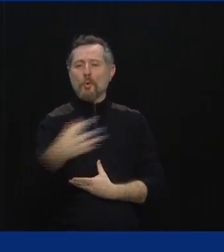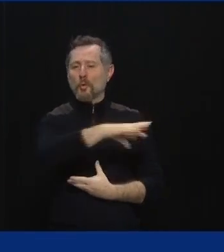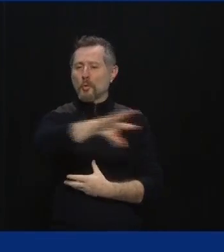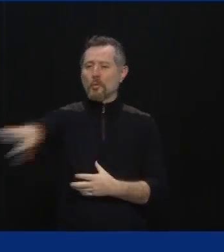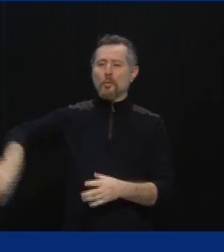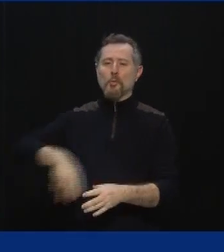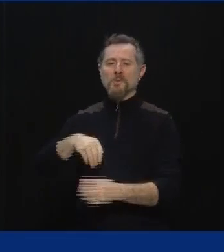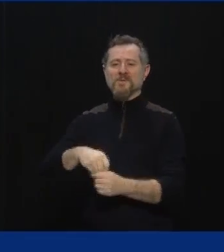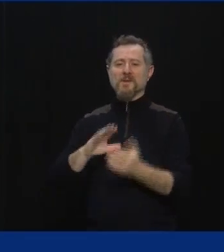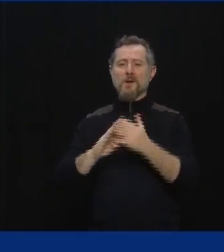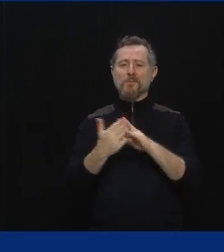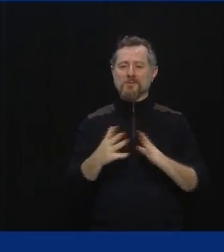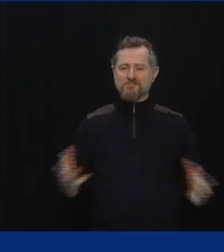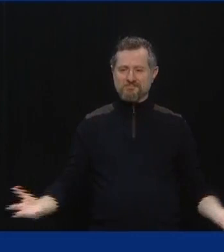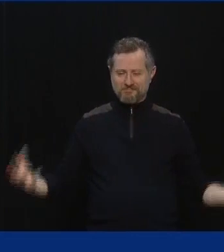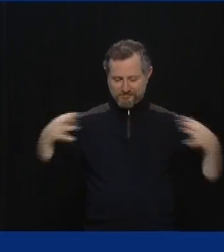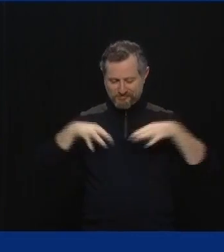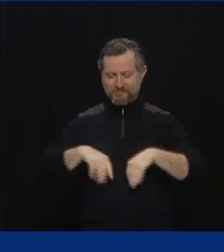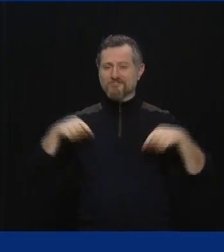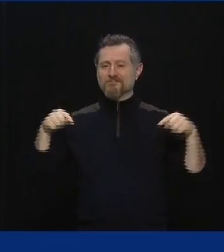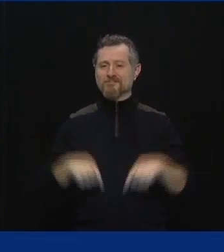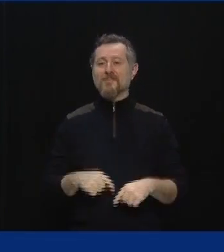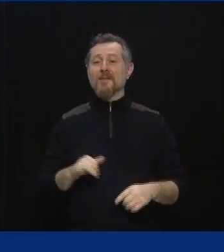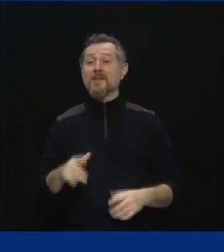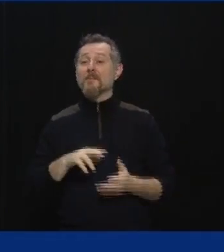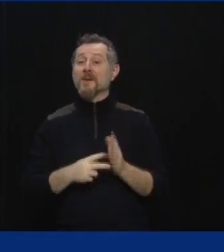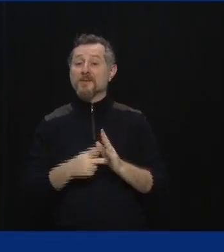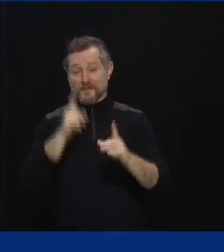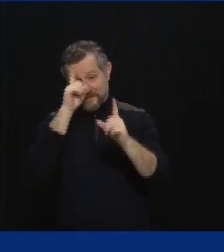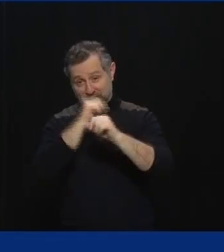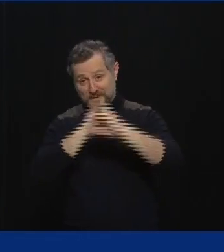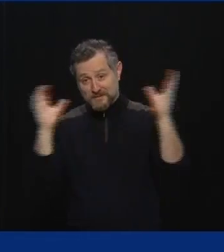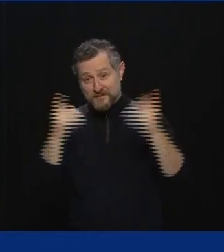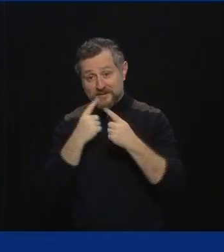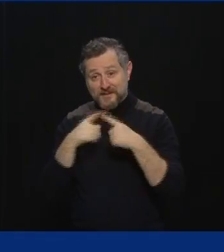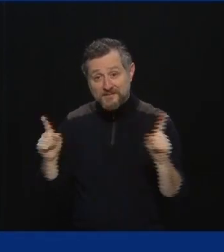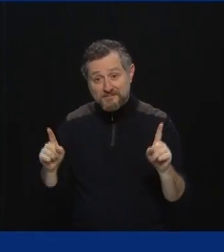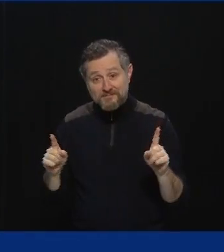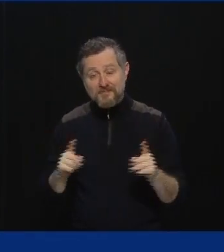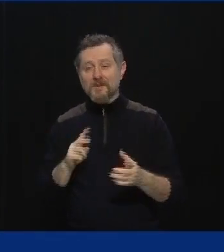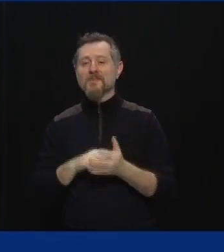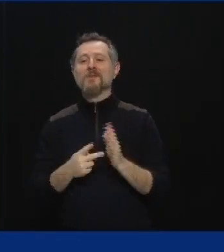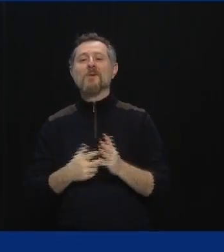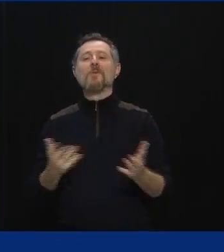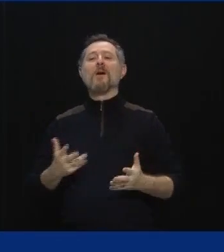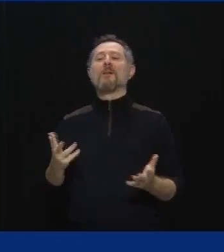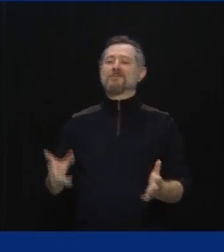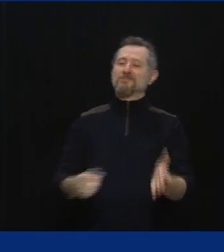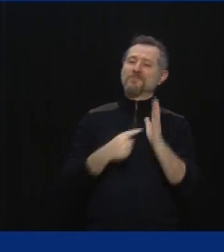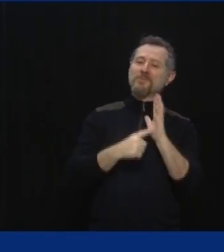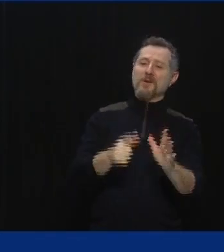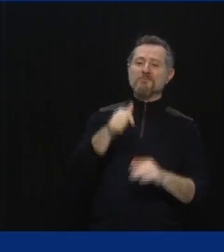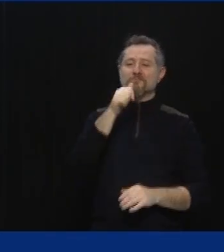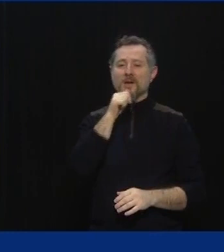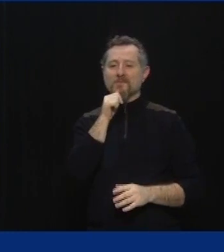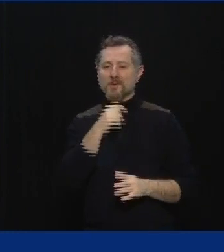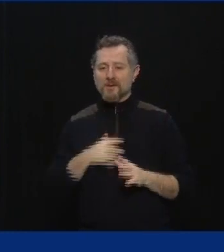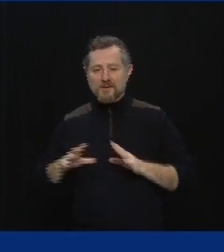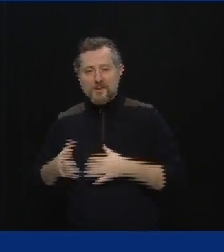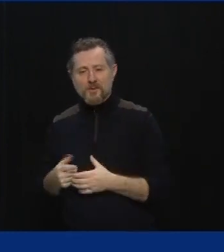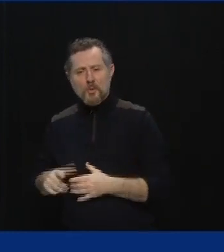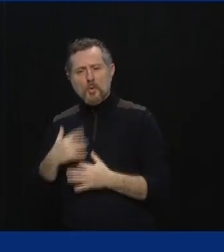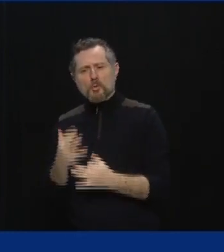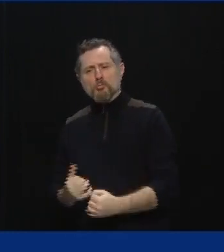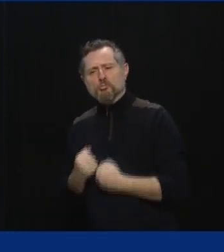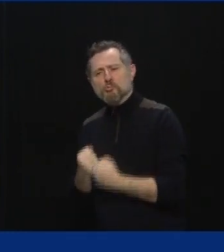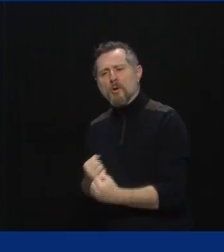engagement. By bringing that vision to fruition, you are signaling the private sector's great confidence